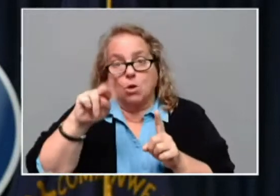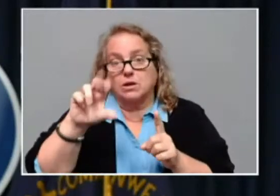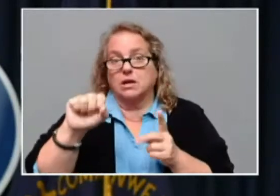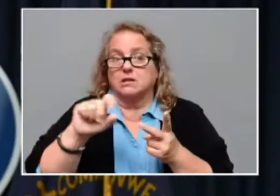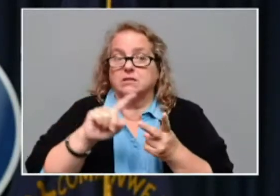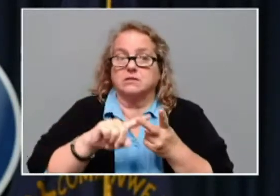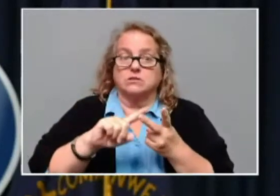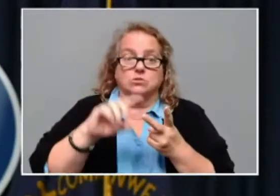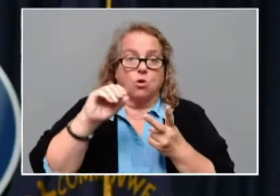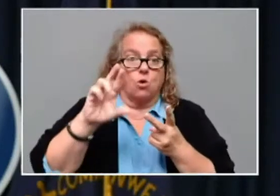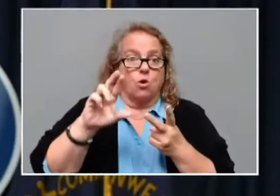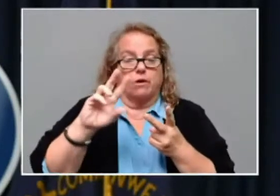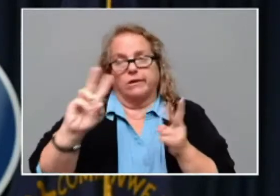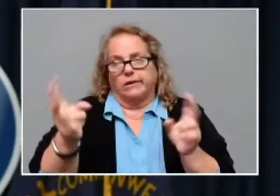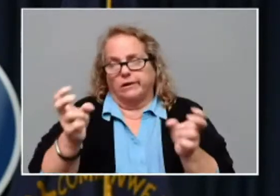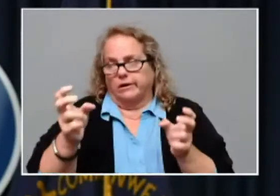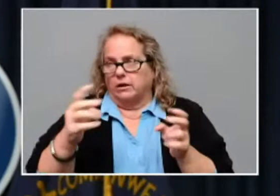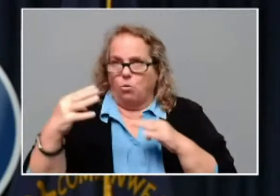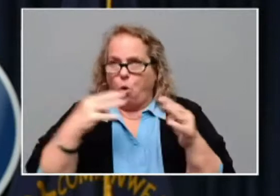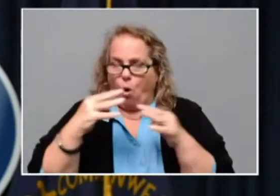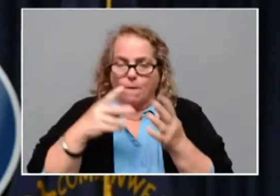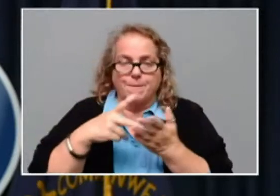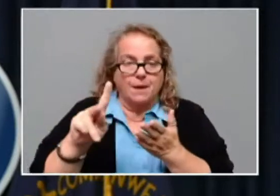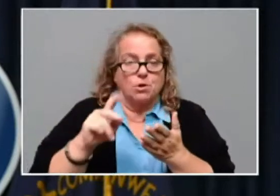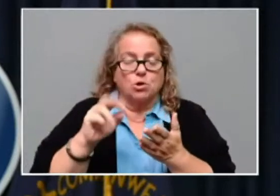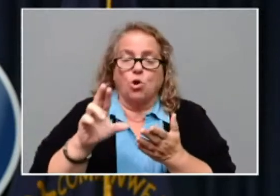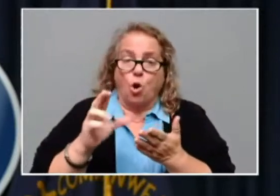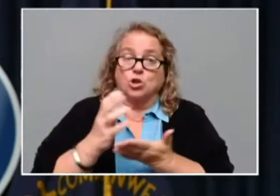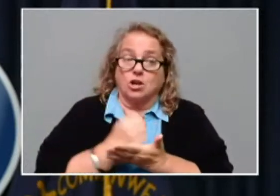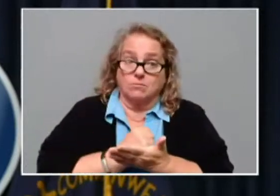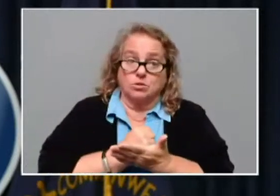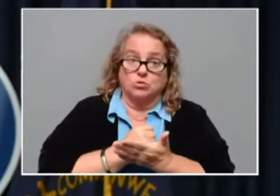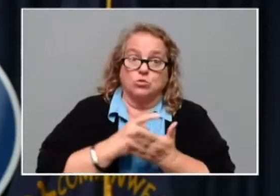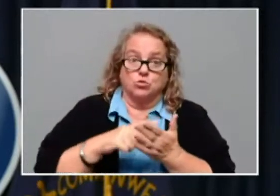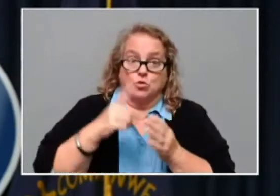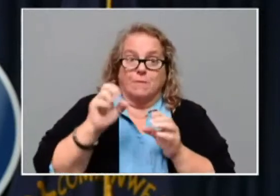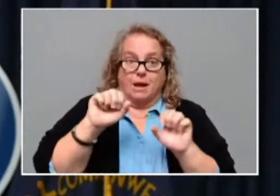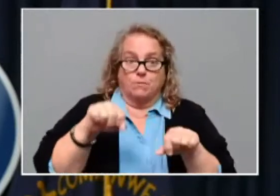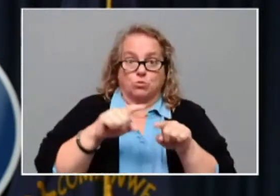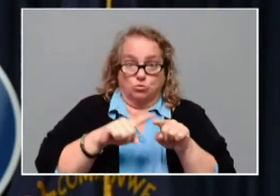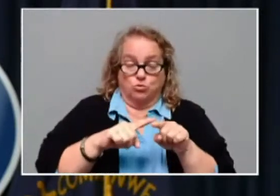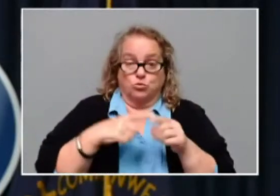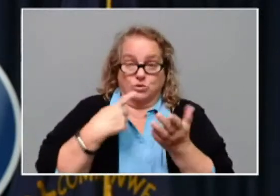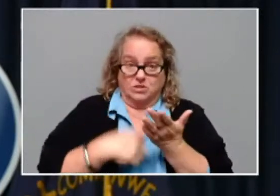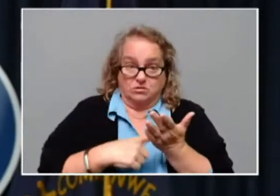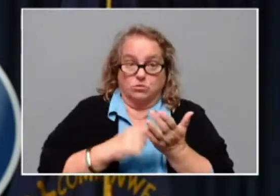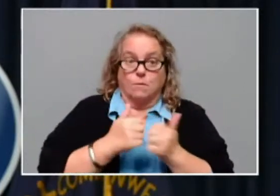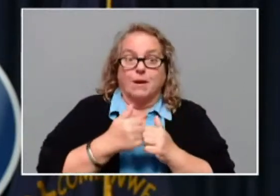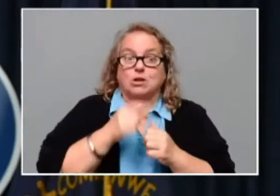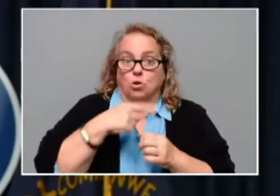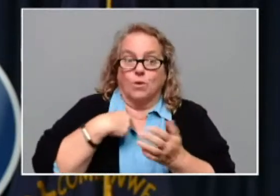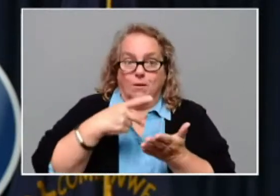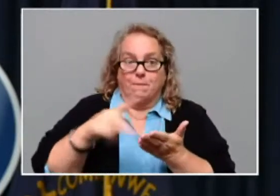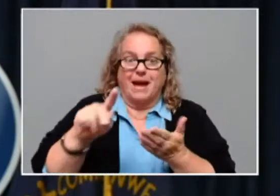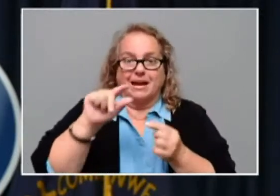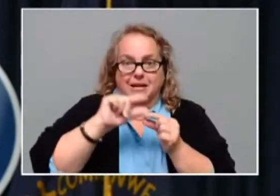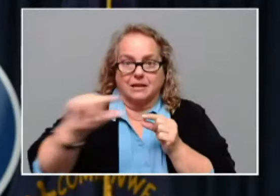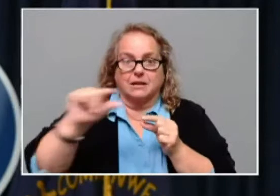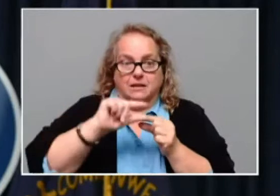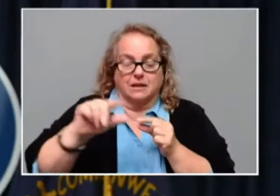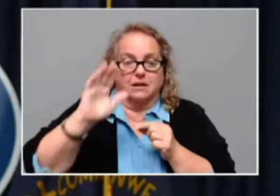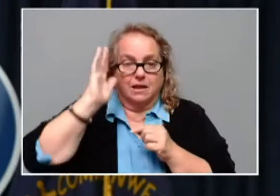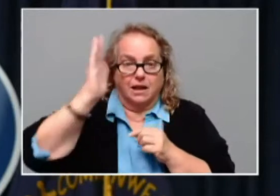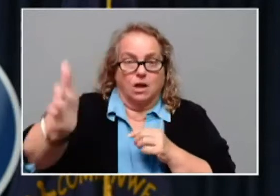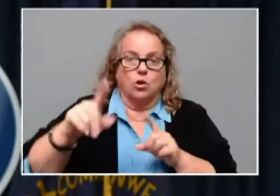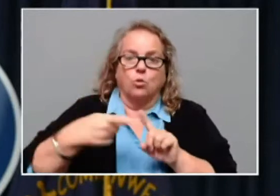deserved compensation, to be able to set it out, knowing that we would pay it at a time when hopefully we're in a much better place